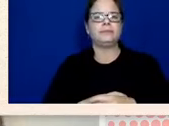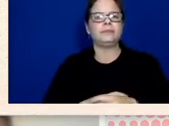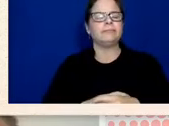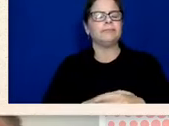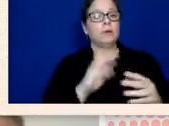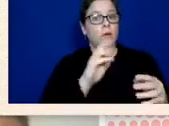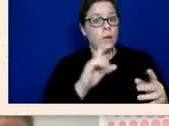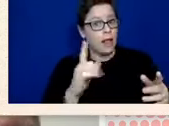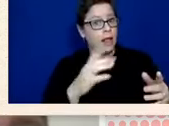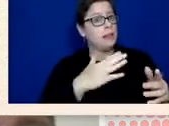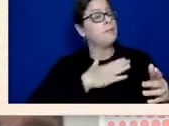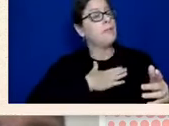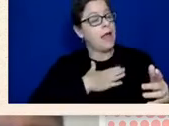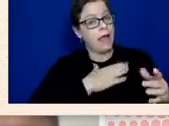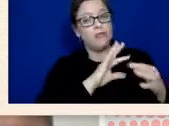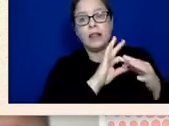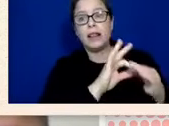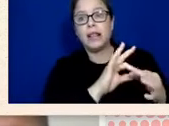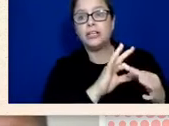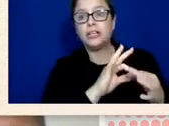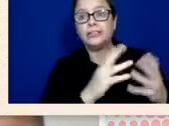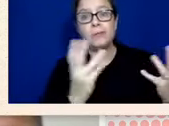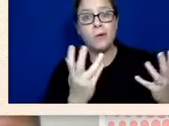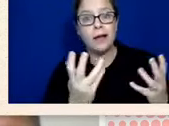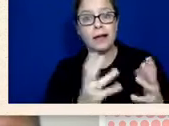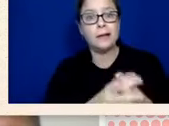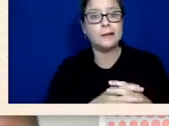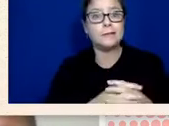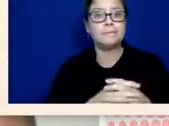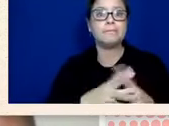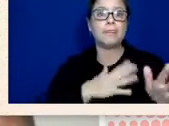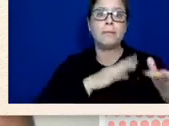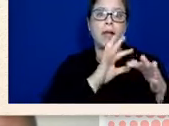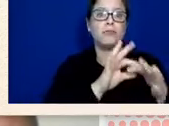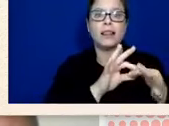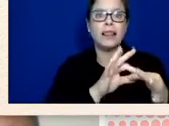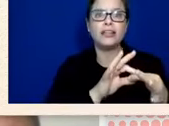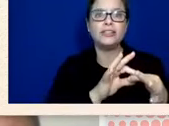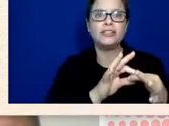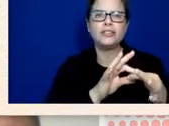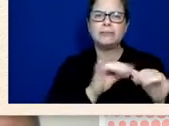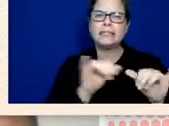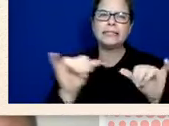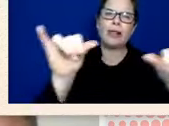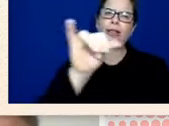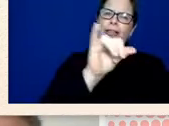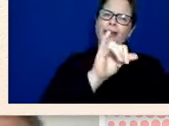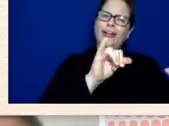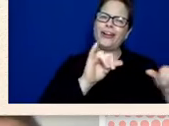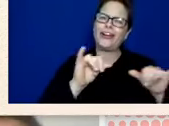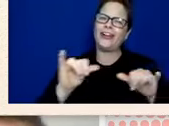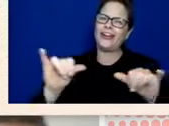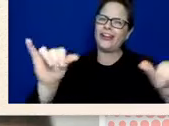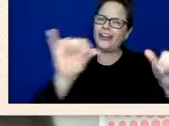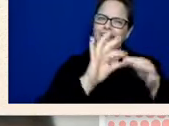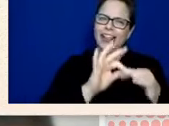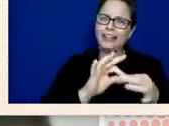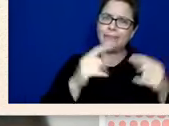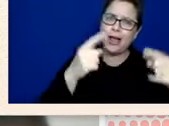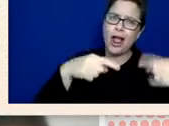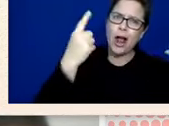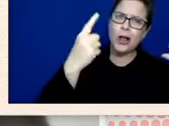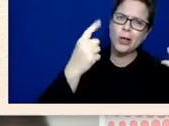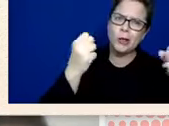My relationship with my siblings are, I think, kind of everybody's relationship. You know, we argued, we